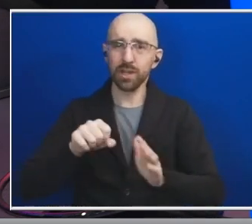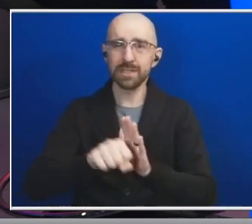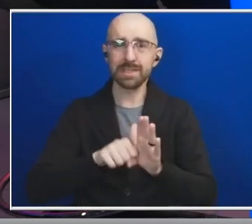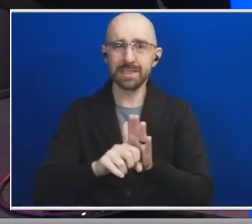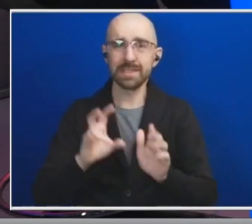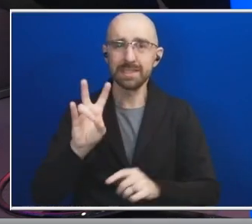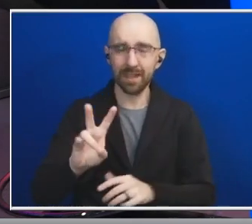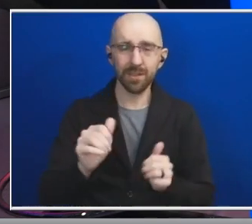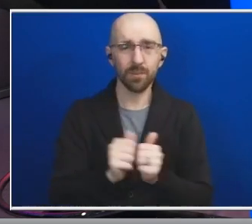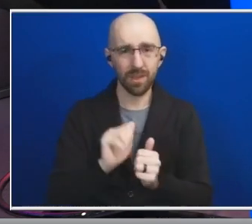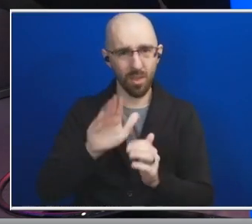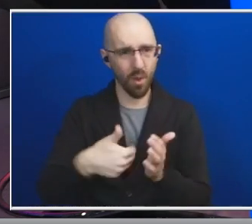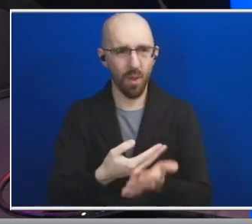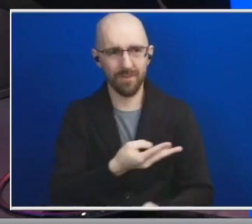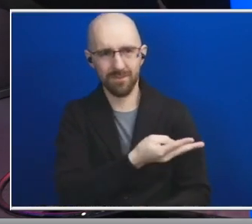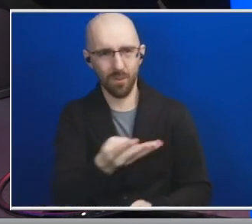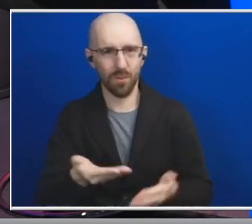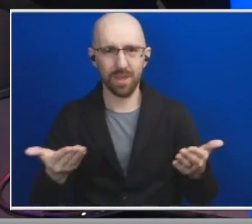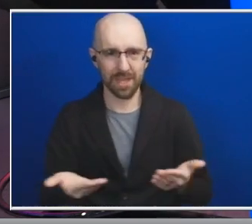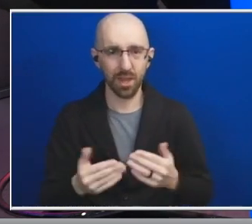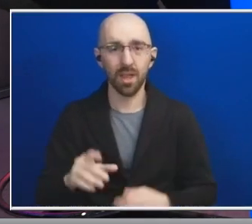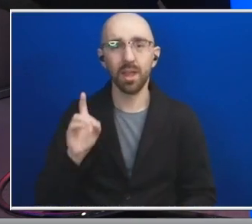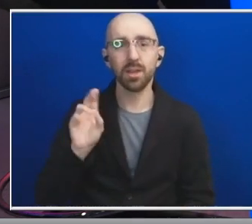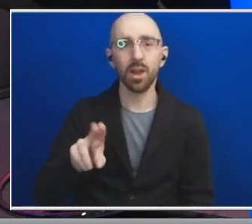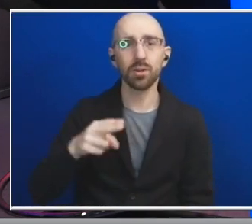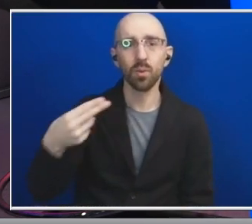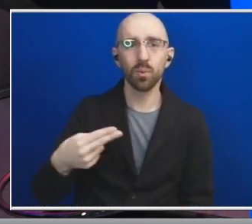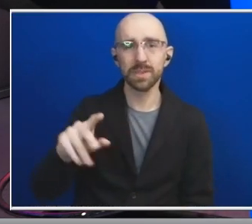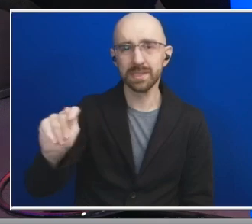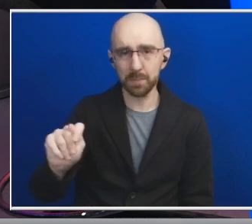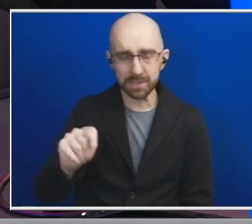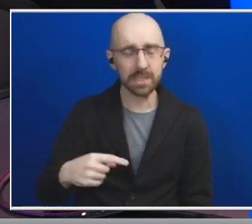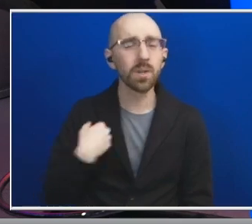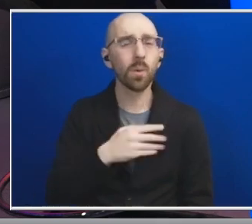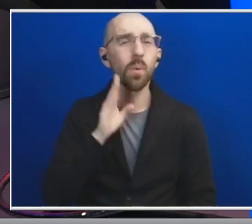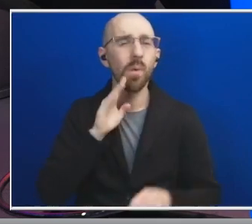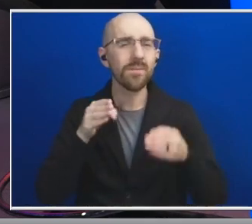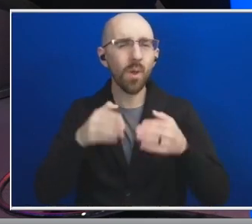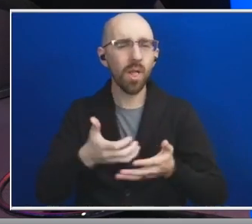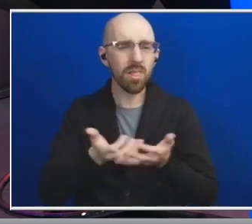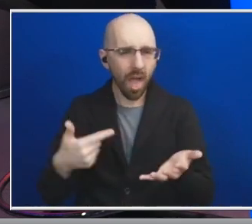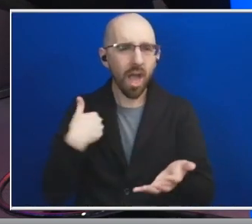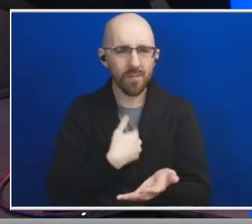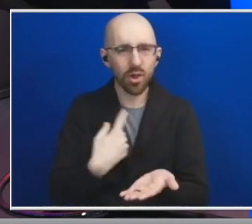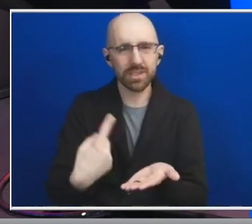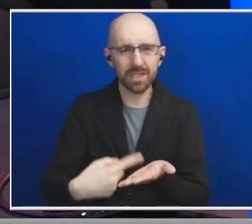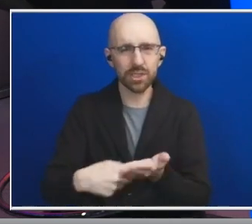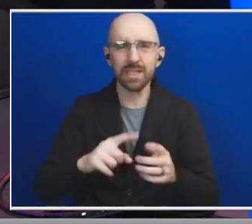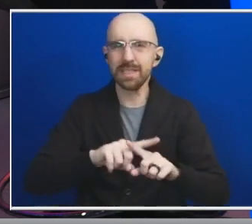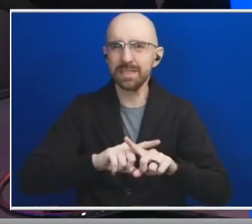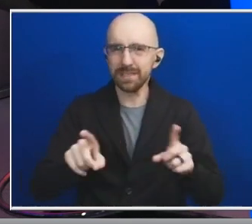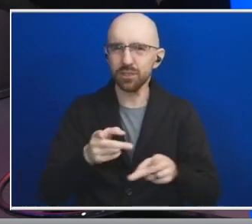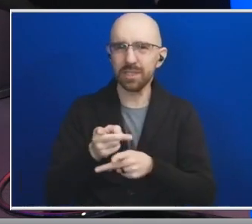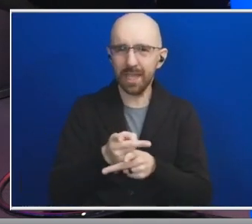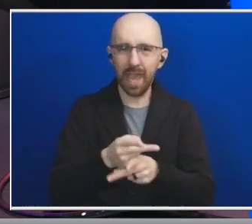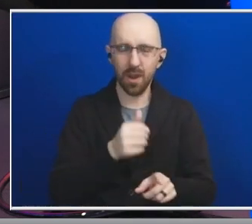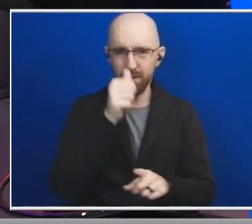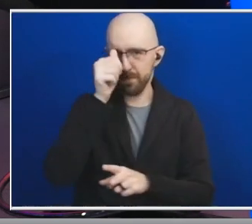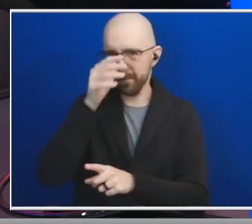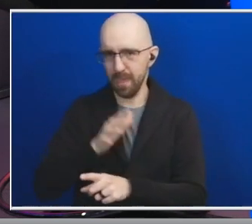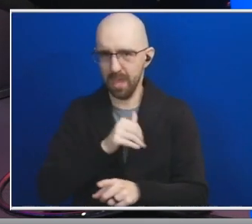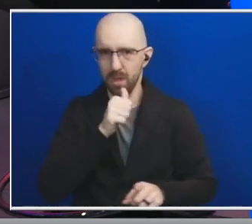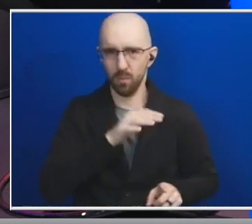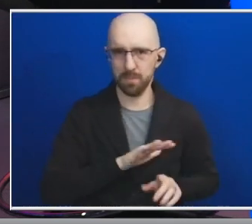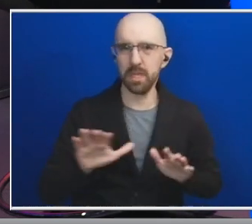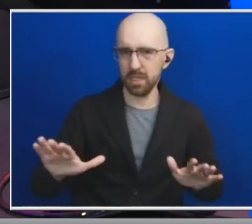you. Dr. Hughes-Thompson, we're going to focus a lot of our discussion on the differences in care between men and women, but I would love to